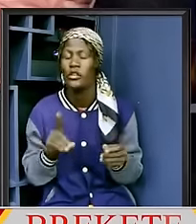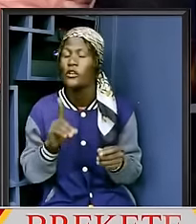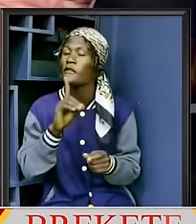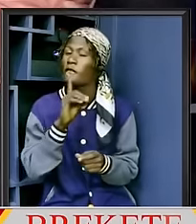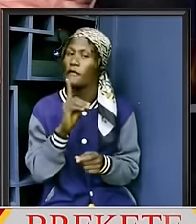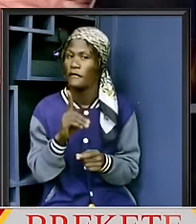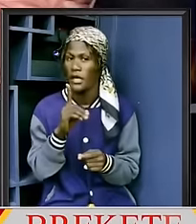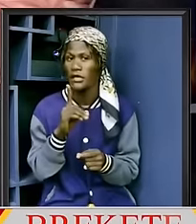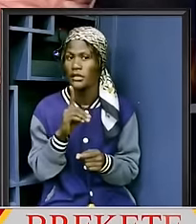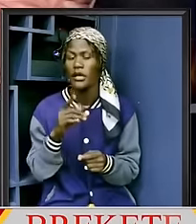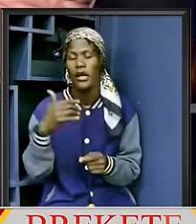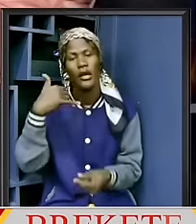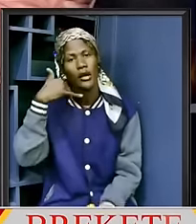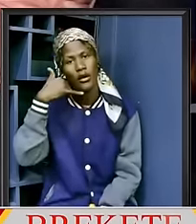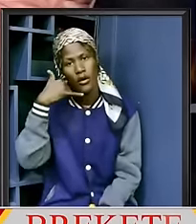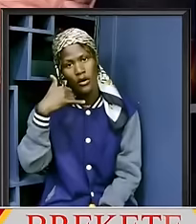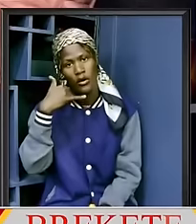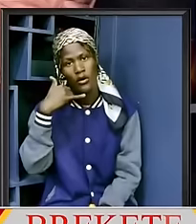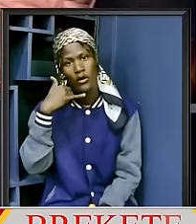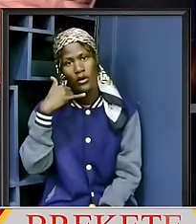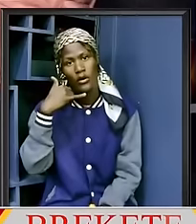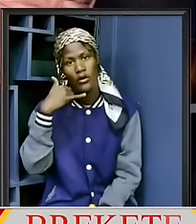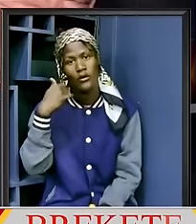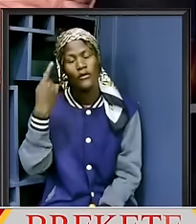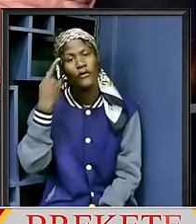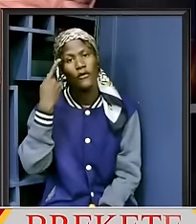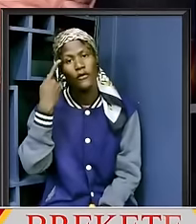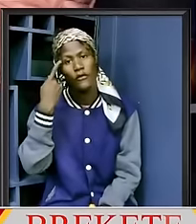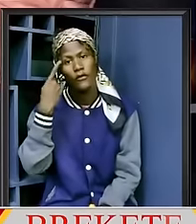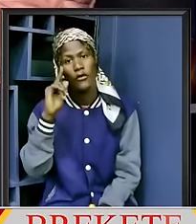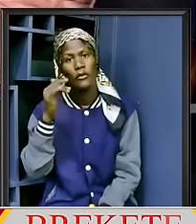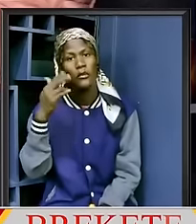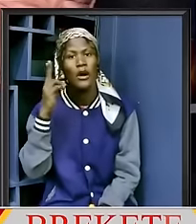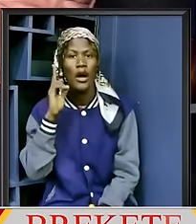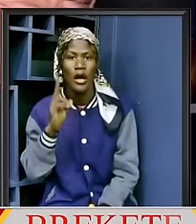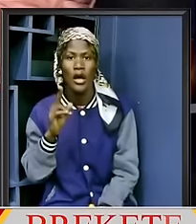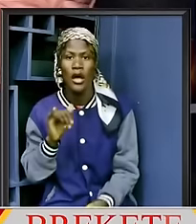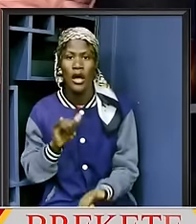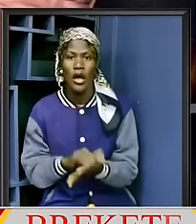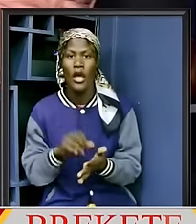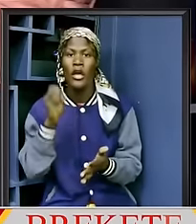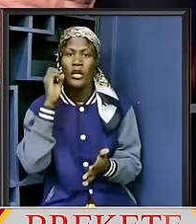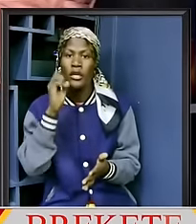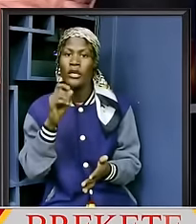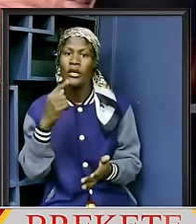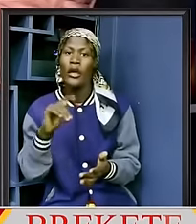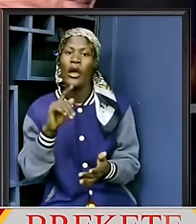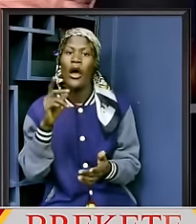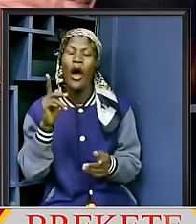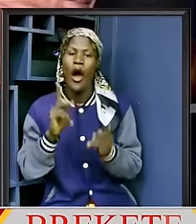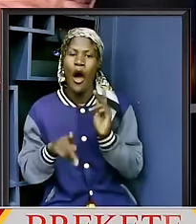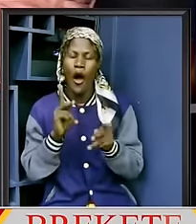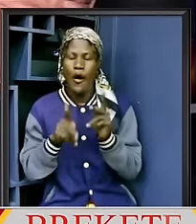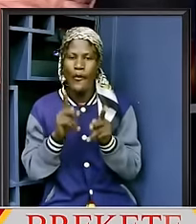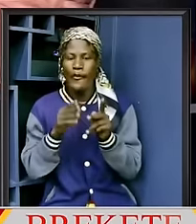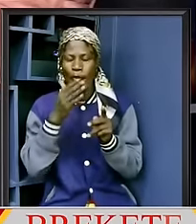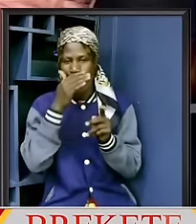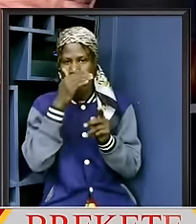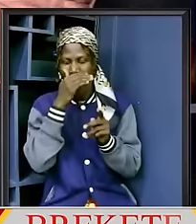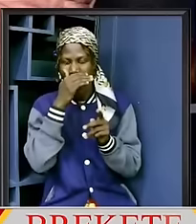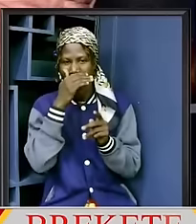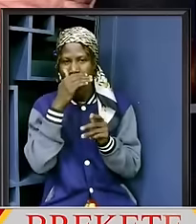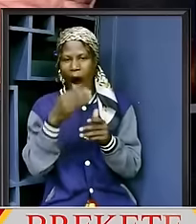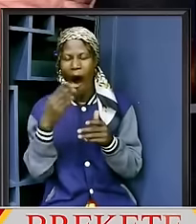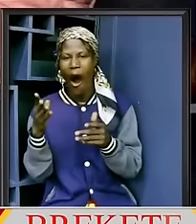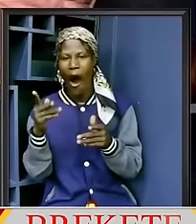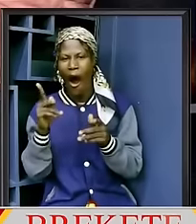first called and confirmed from her to be sure that yes, she's the person. With the other people,